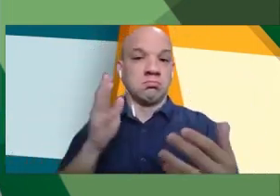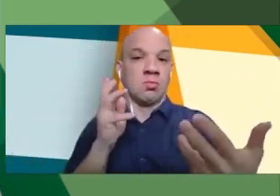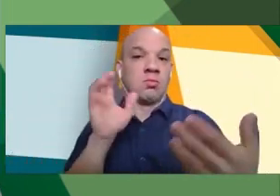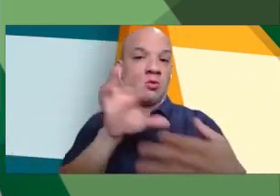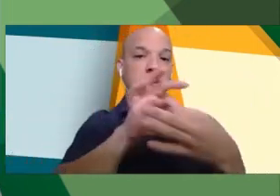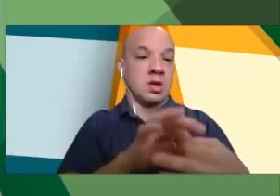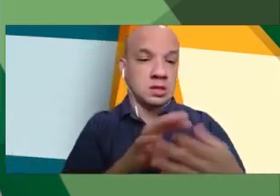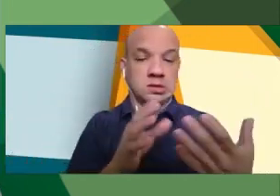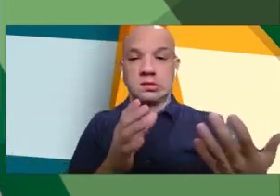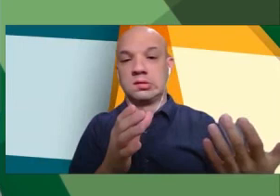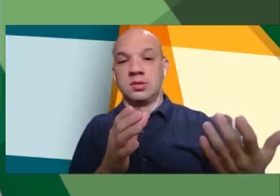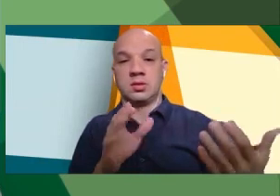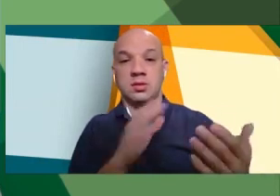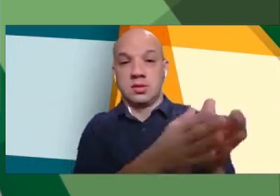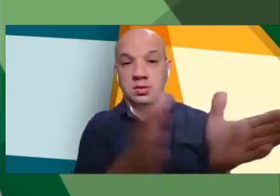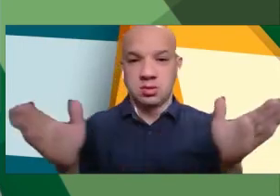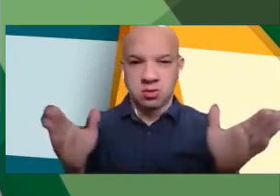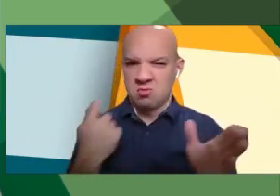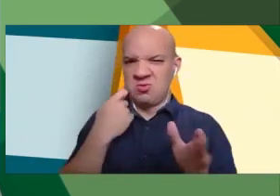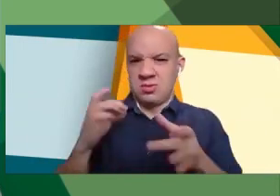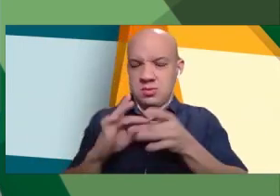mentioned before, you may